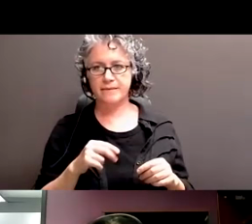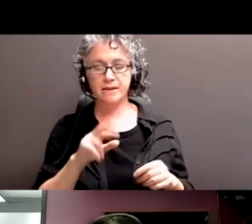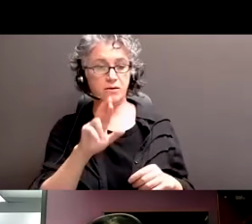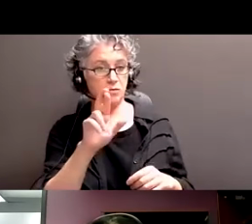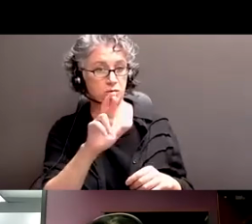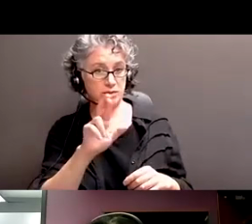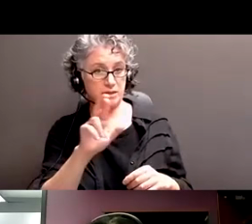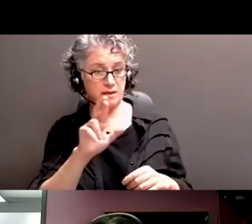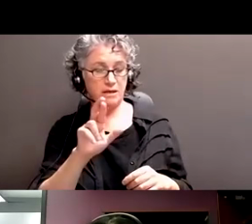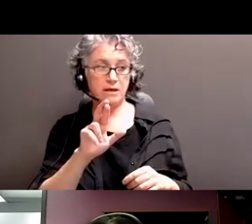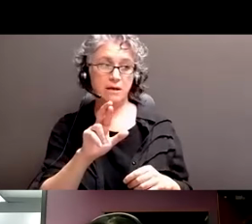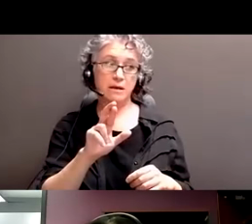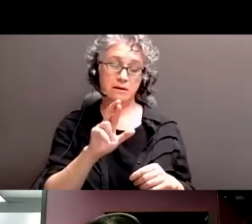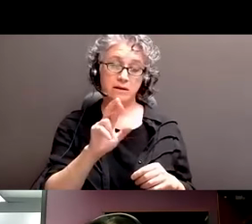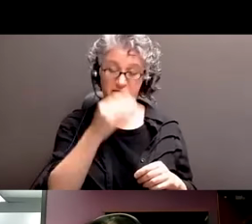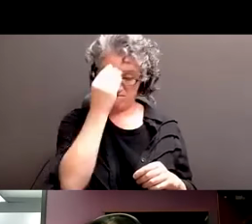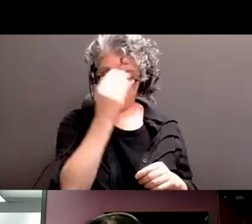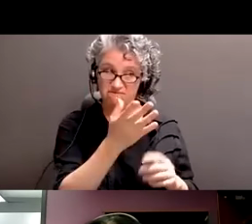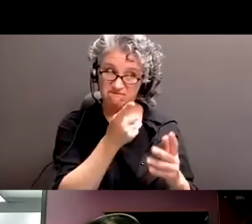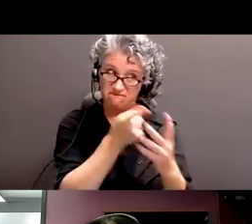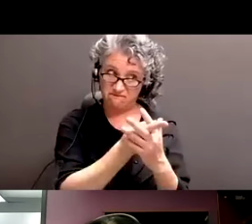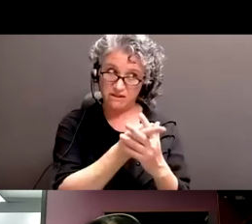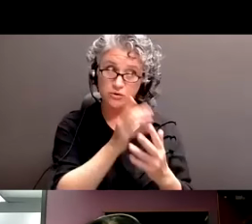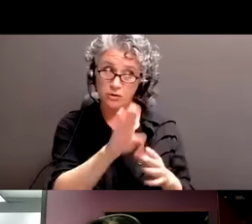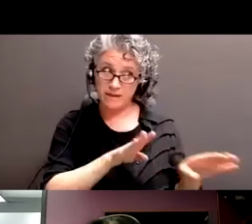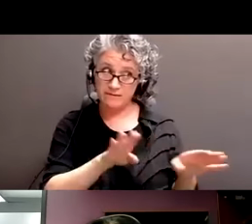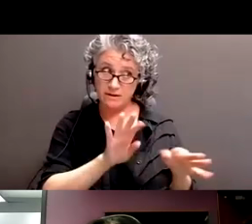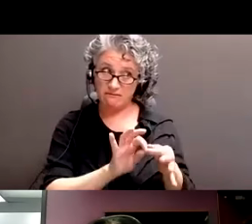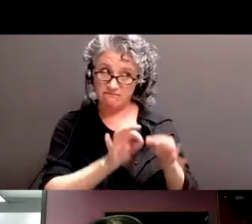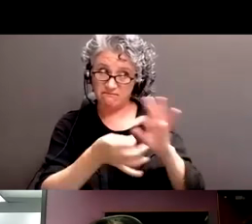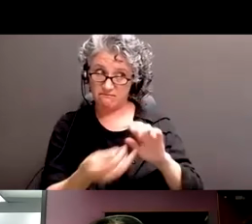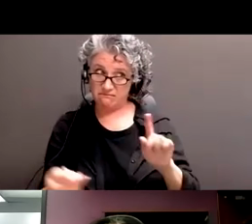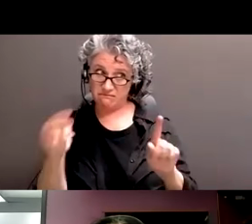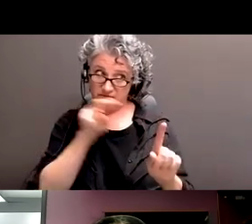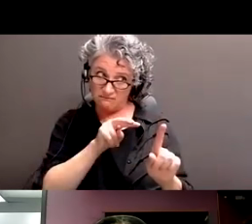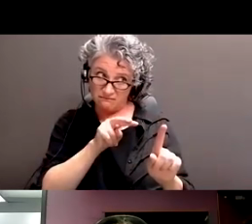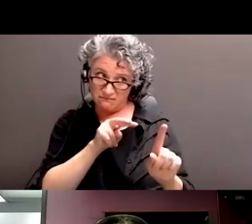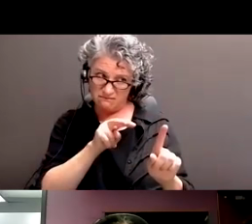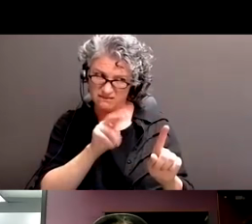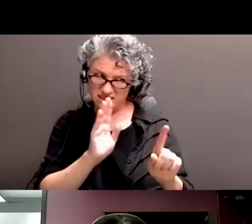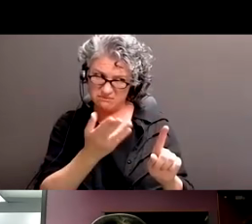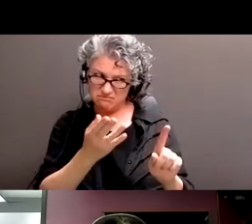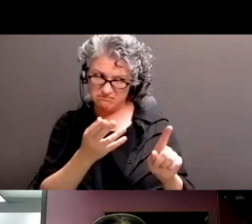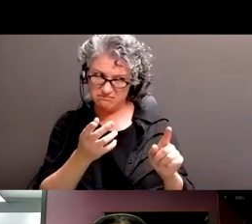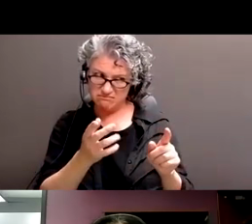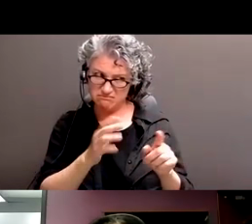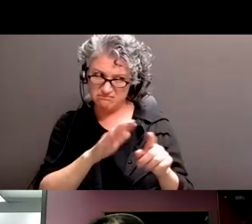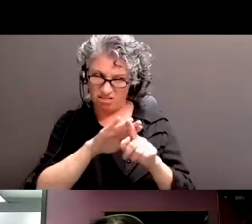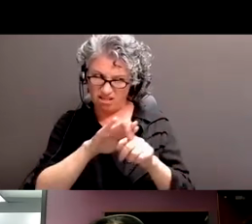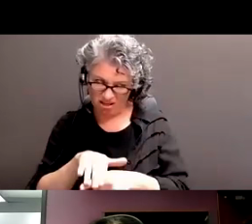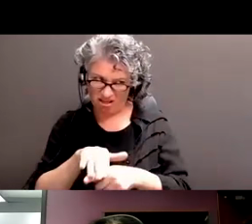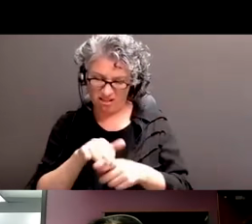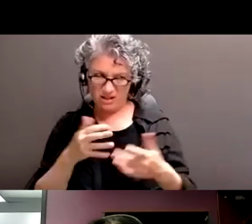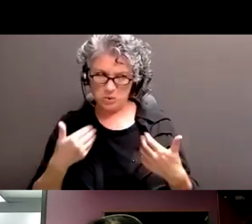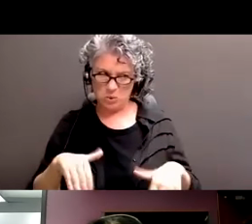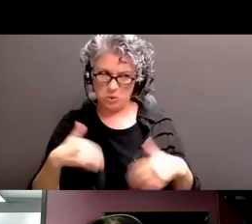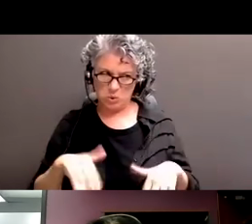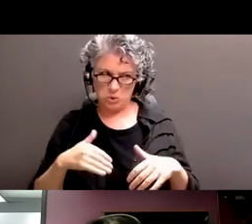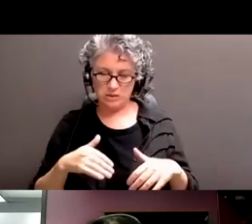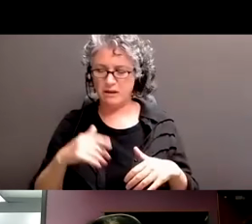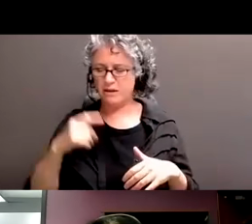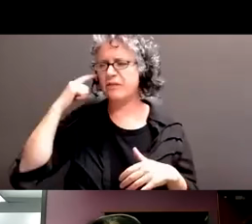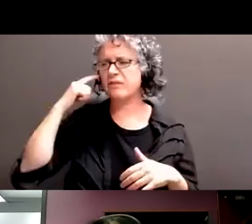be interpreted as abusive behavior, because sometimes, because people have ageist attitudes and potentially a false sense